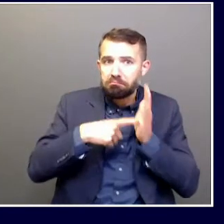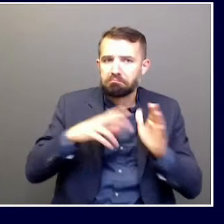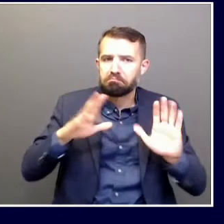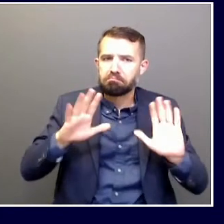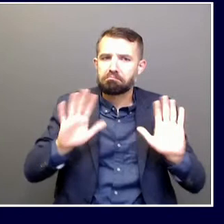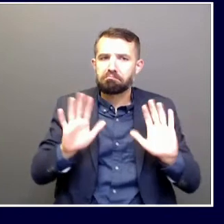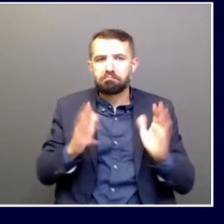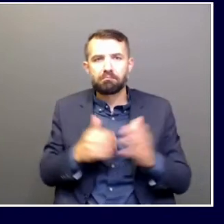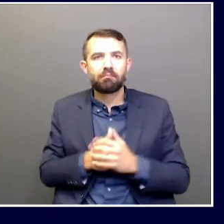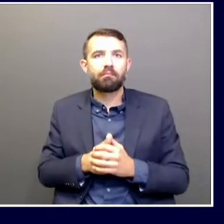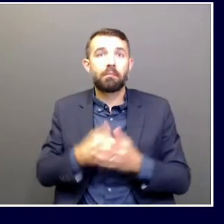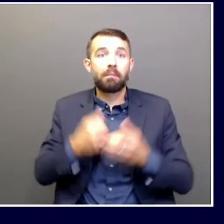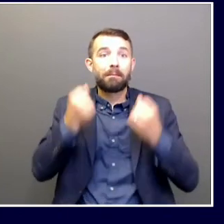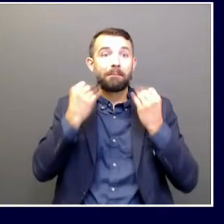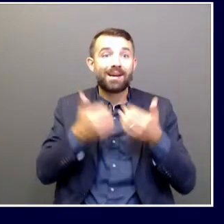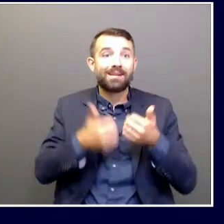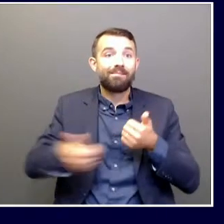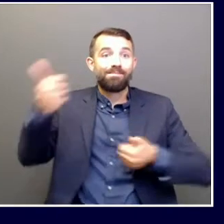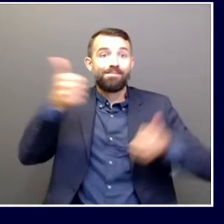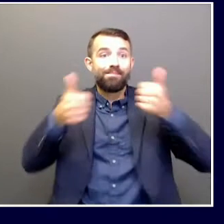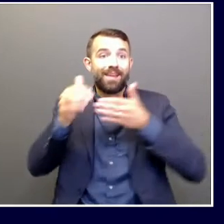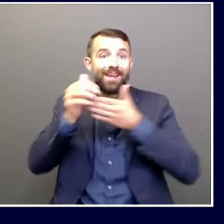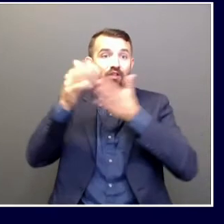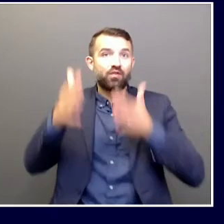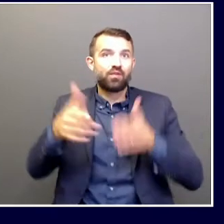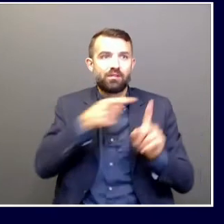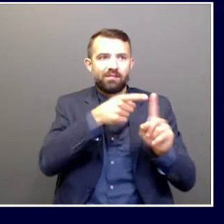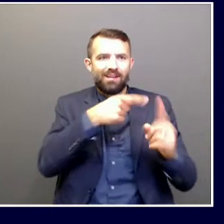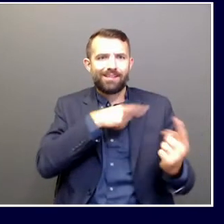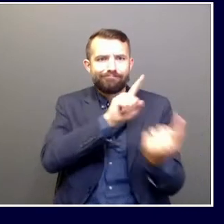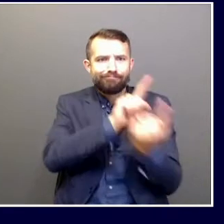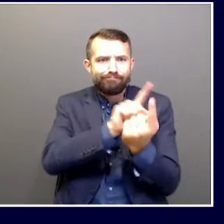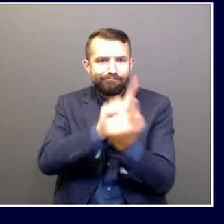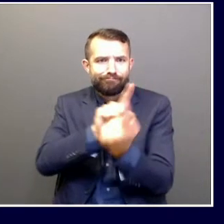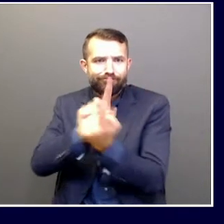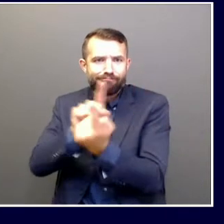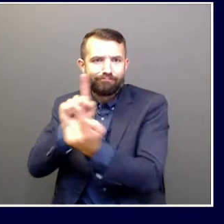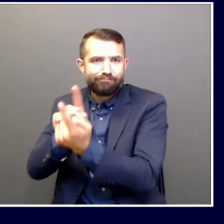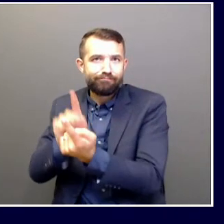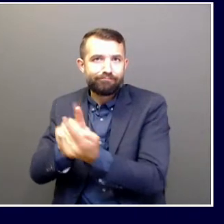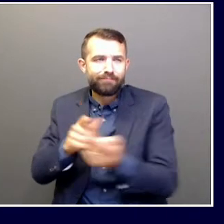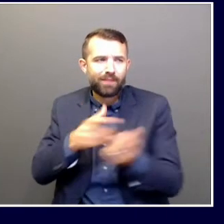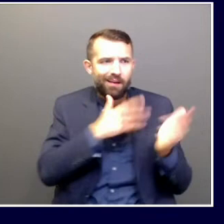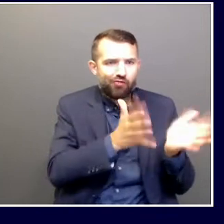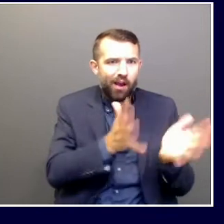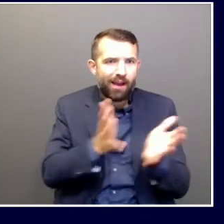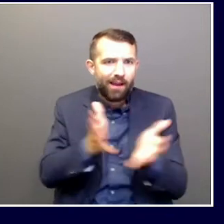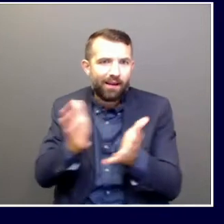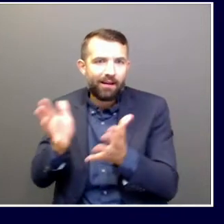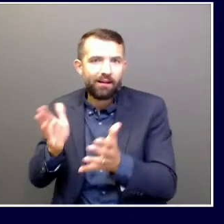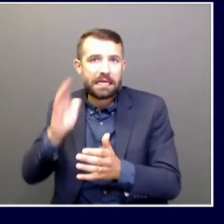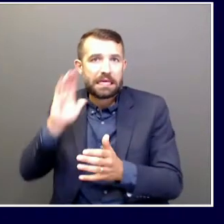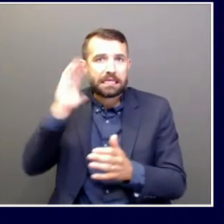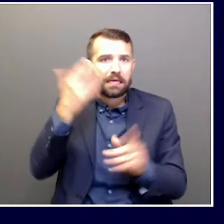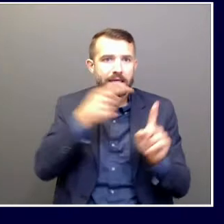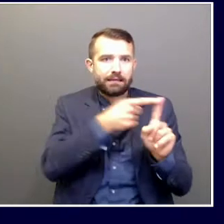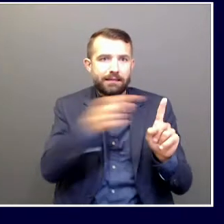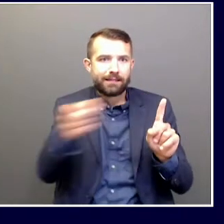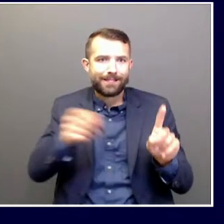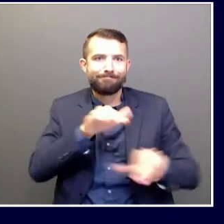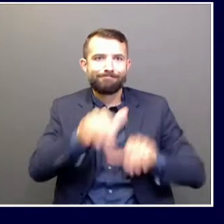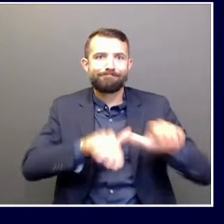those who may be still hesitant. And I think we are getting there. We're raising the level, the percentage of people